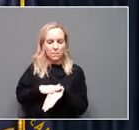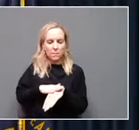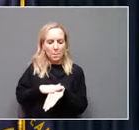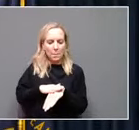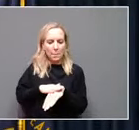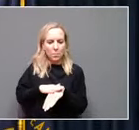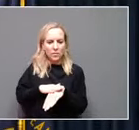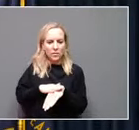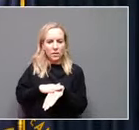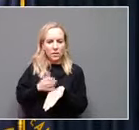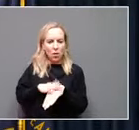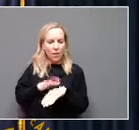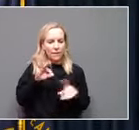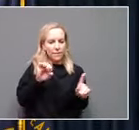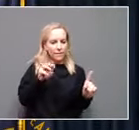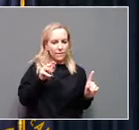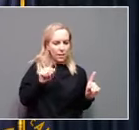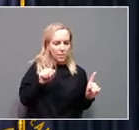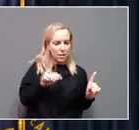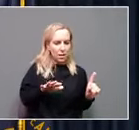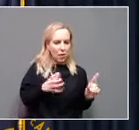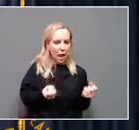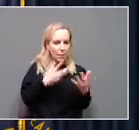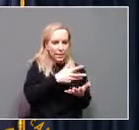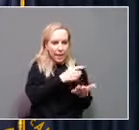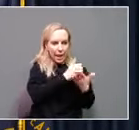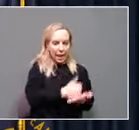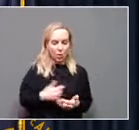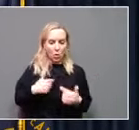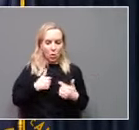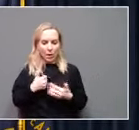on FEMA. But we have helped